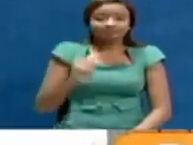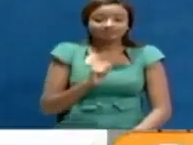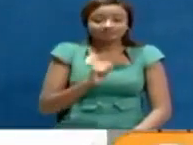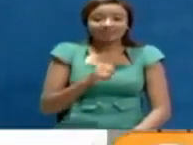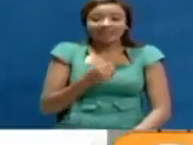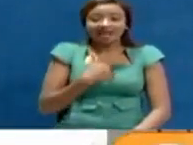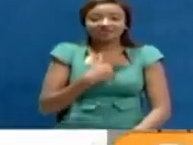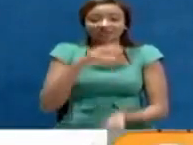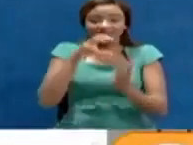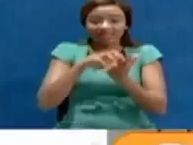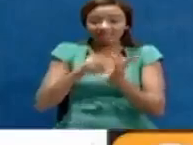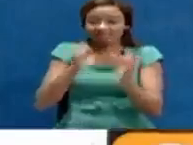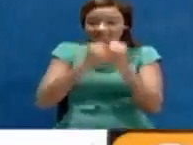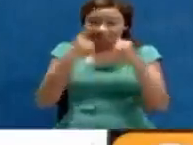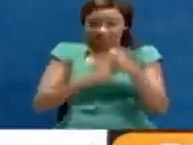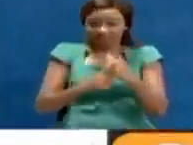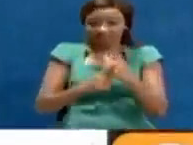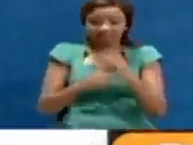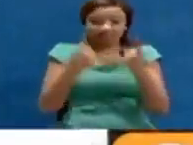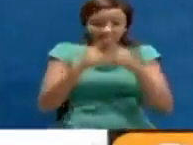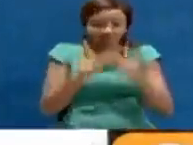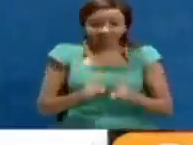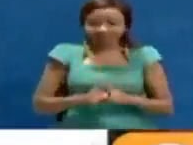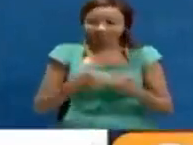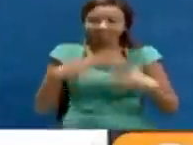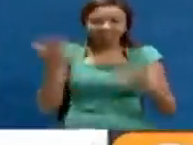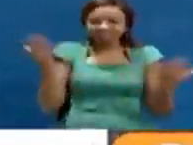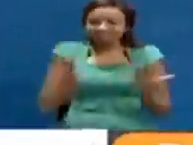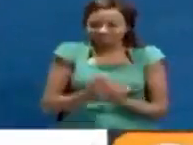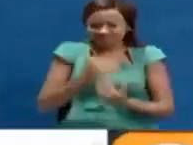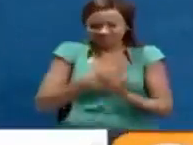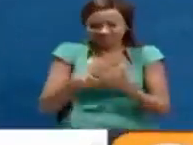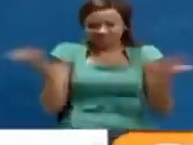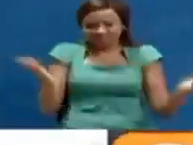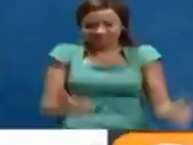leading with 16 cases. That seems an issue to the residents.